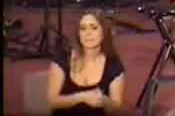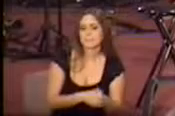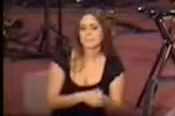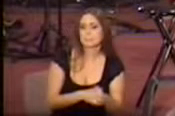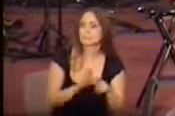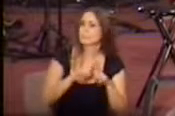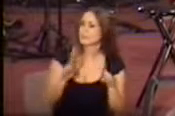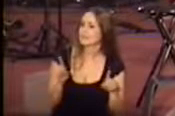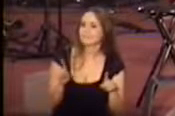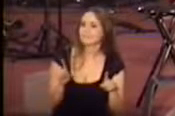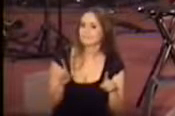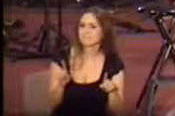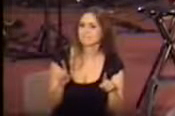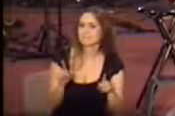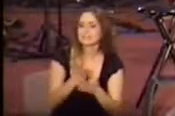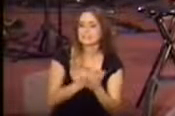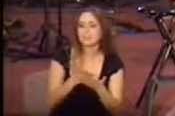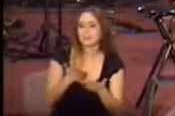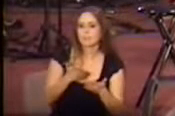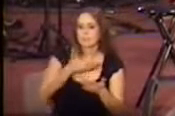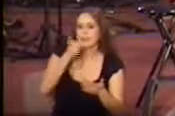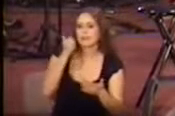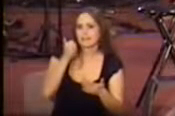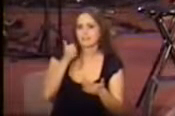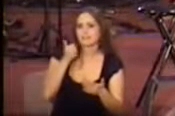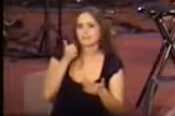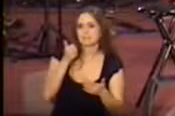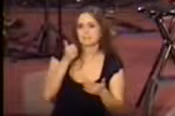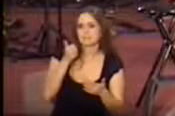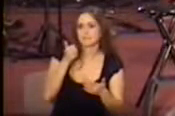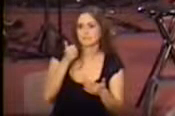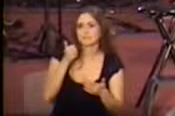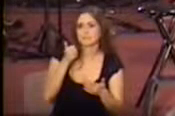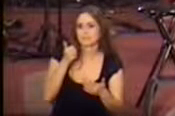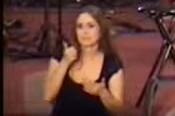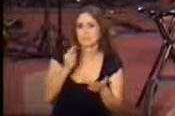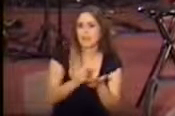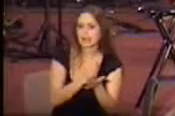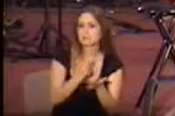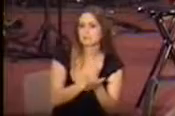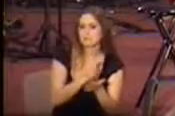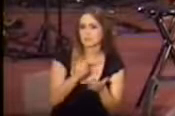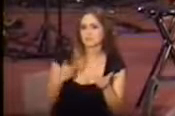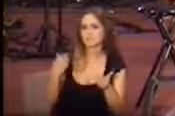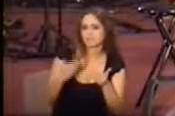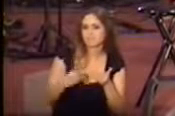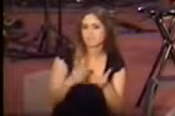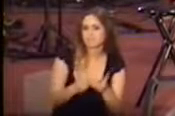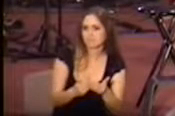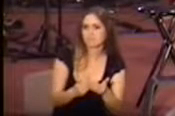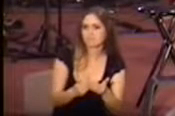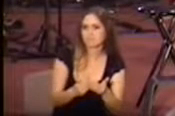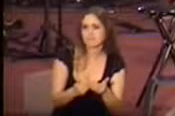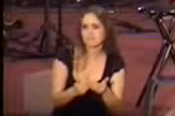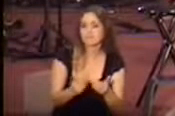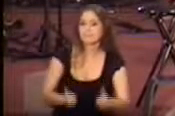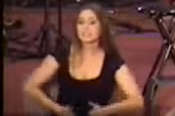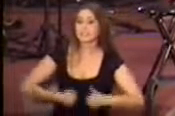But there's something greater. Prosperity of the gospel. And so to live is